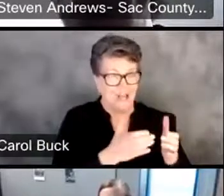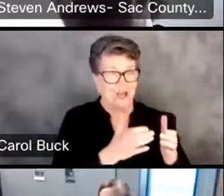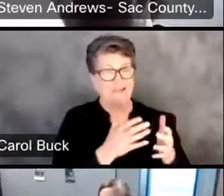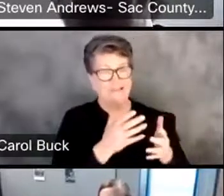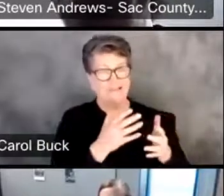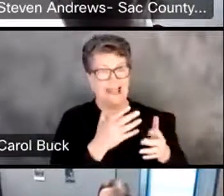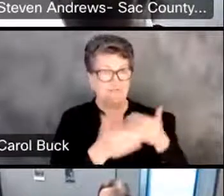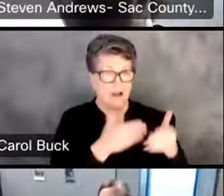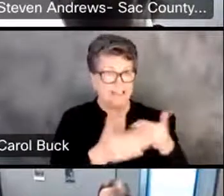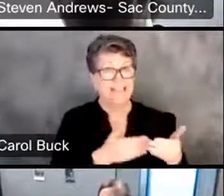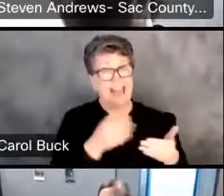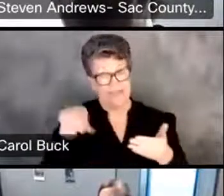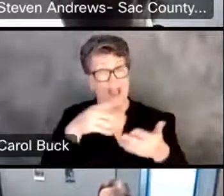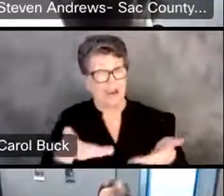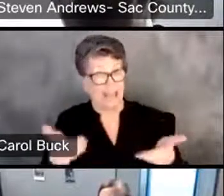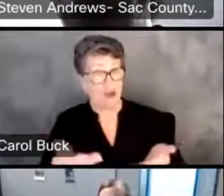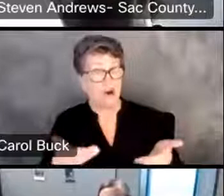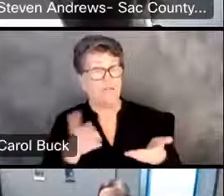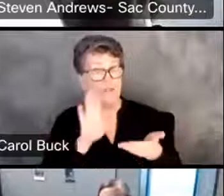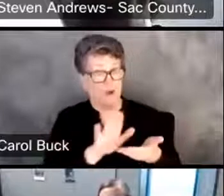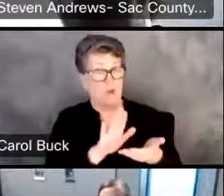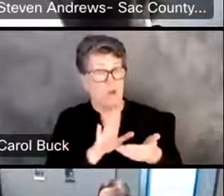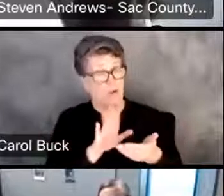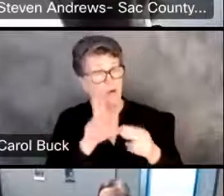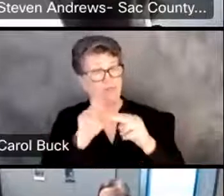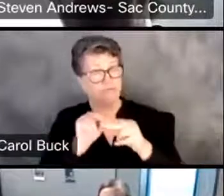there are questions from vendors.